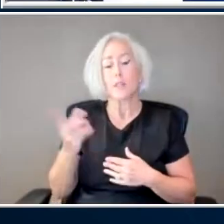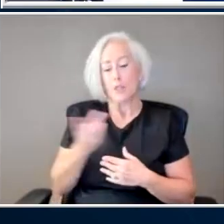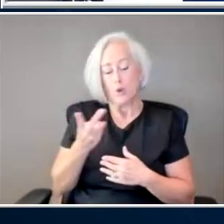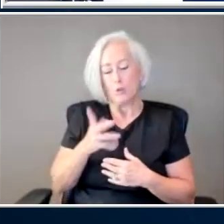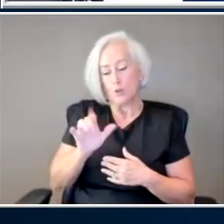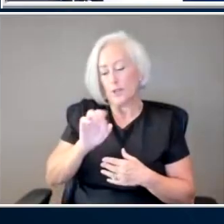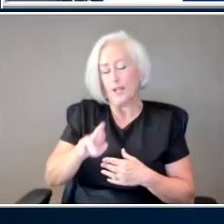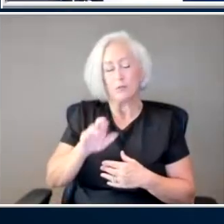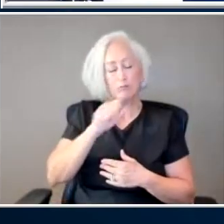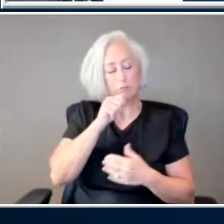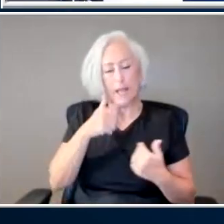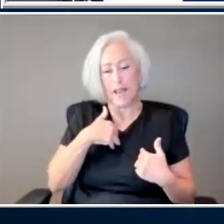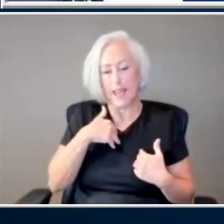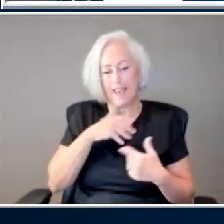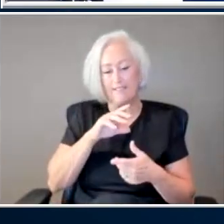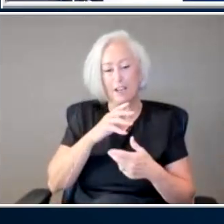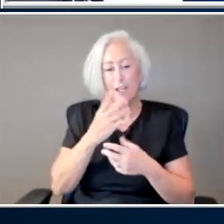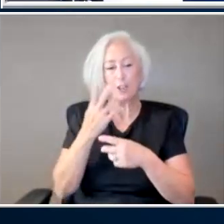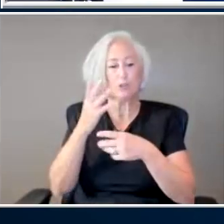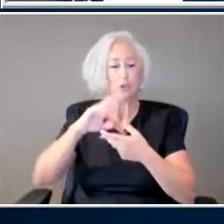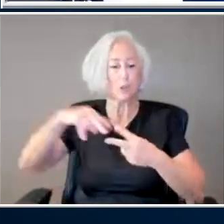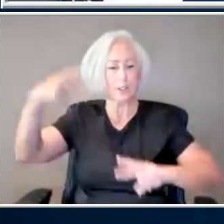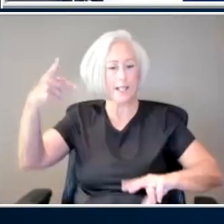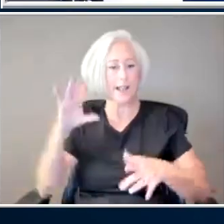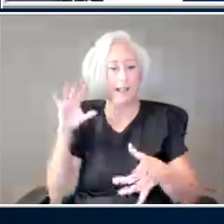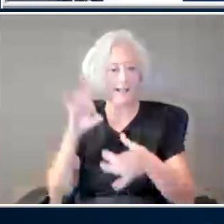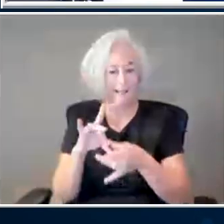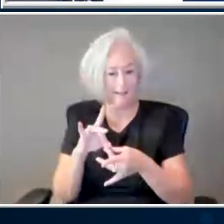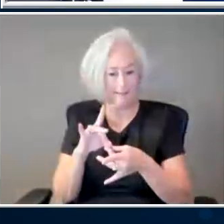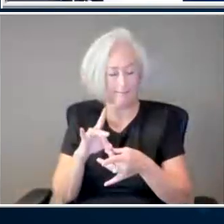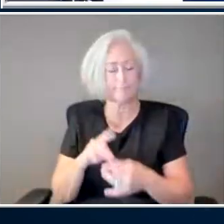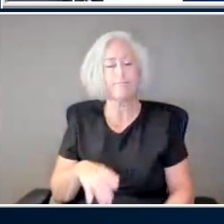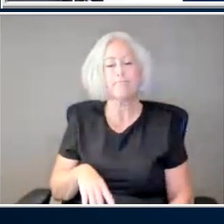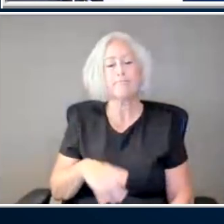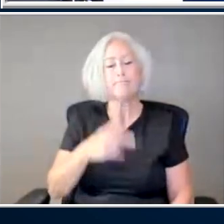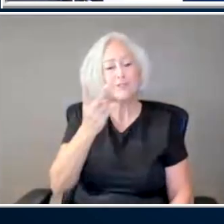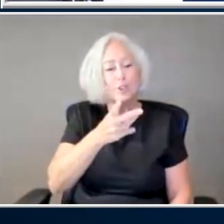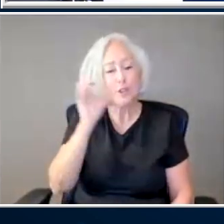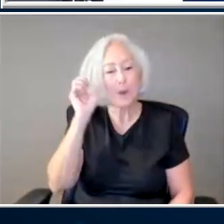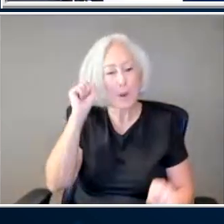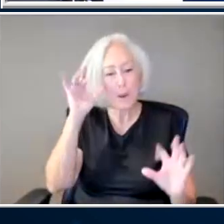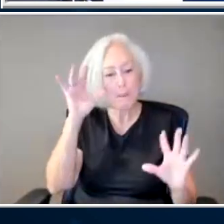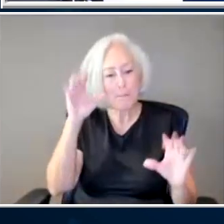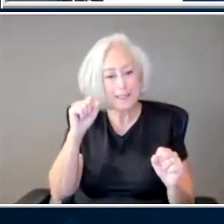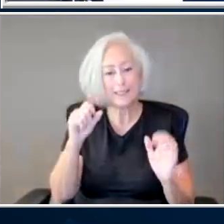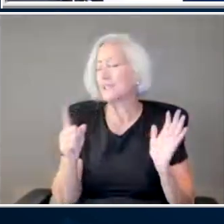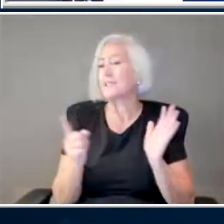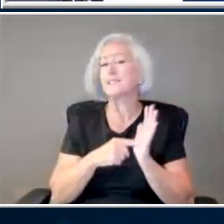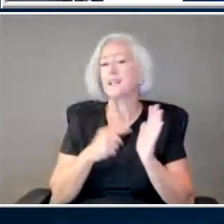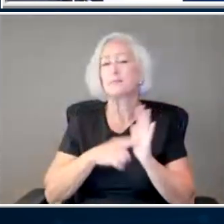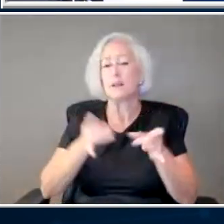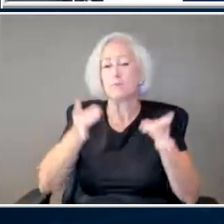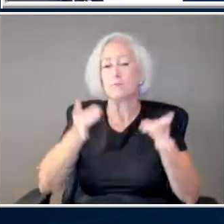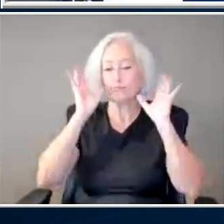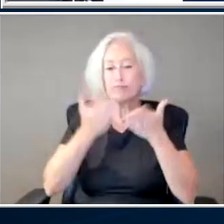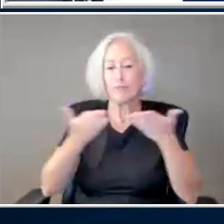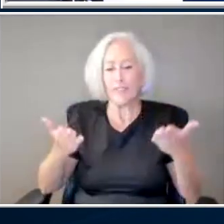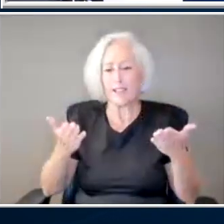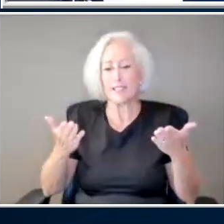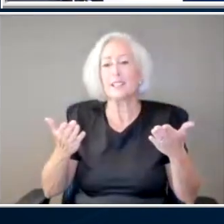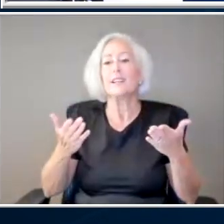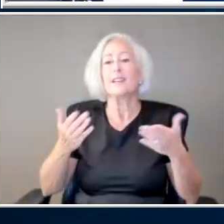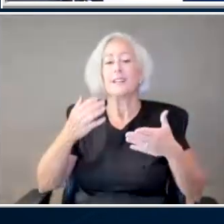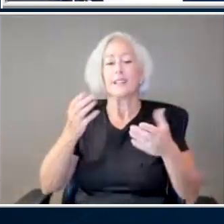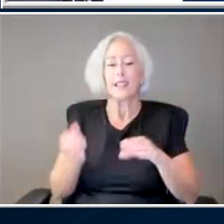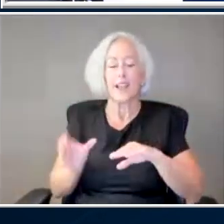Jeremy says, first off, you two are amazing. Sometimes in a crisis, it can either pull people together or push them apart or isolate them.